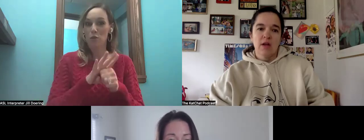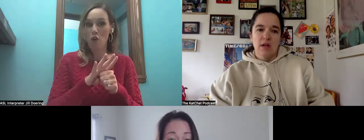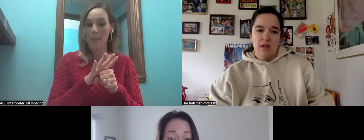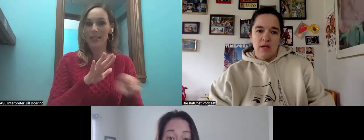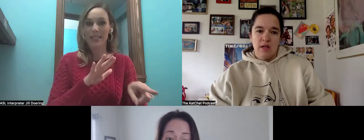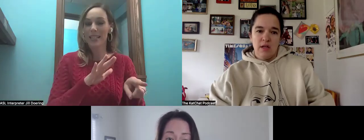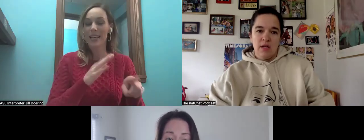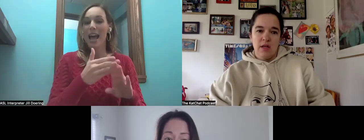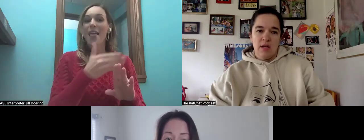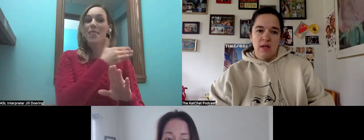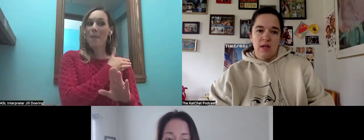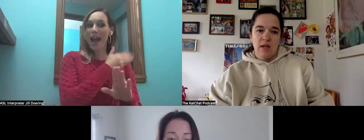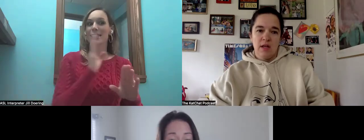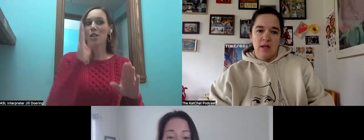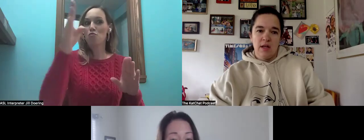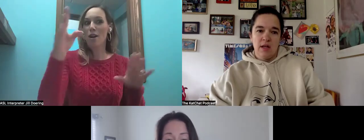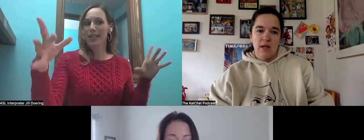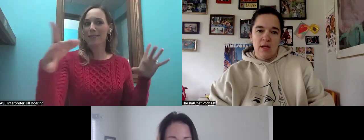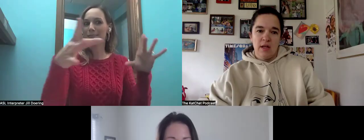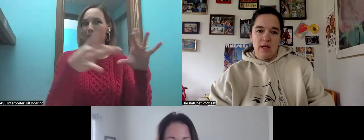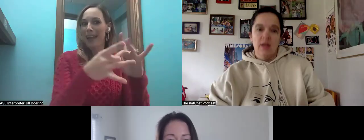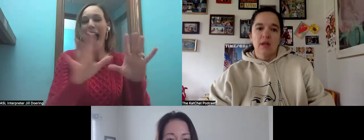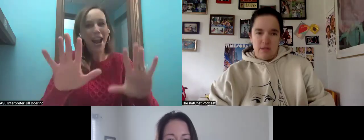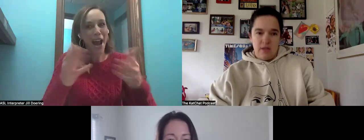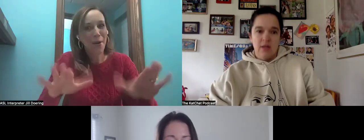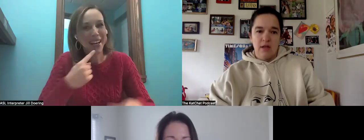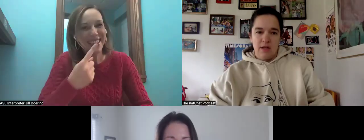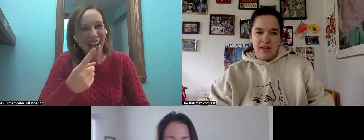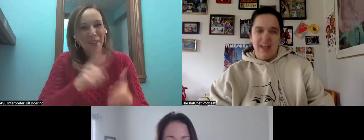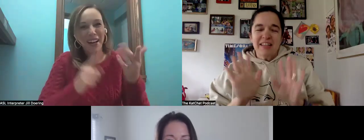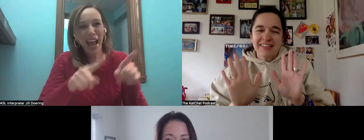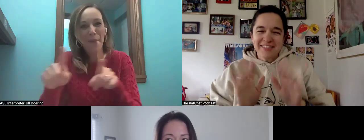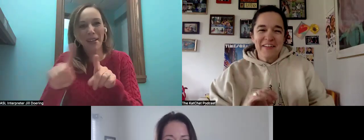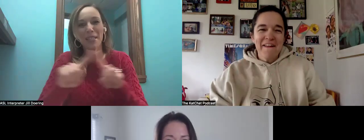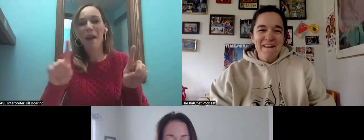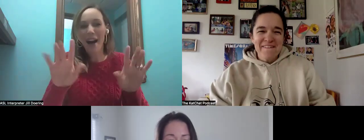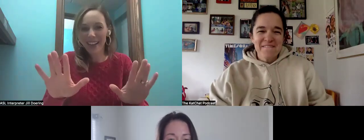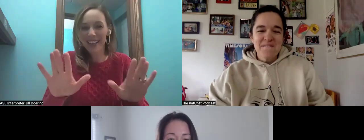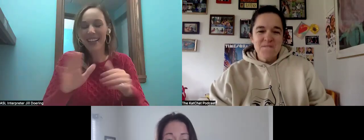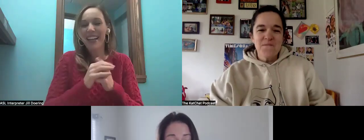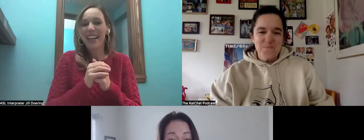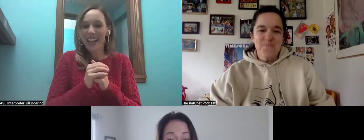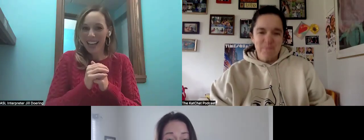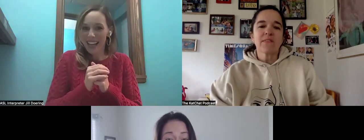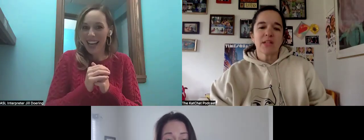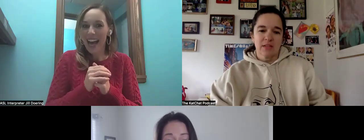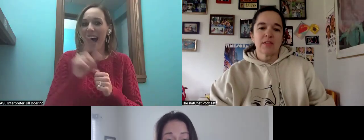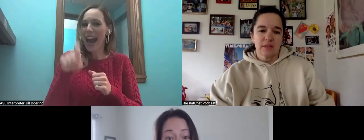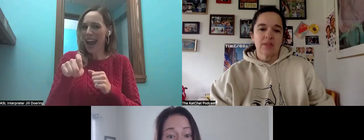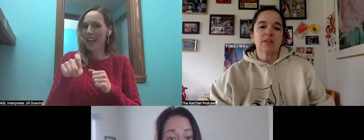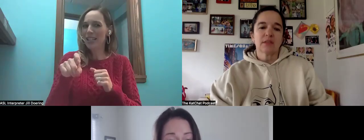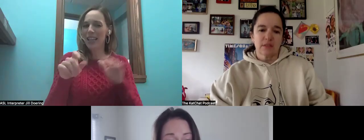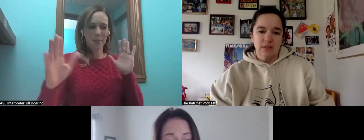come together in a very unique way. I don't want to give it away and how it does, but I had to see